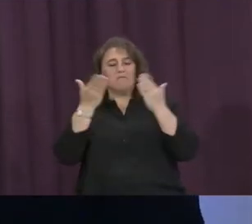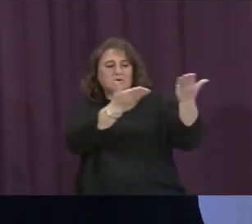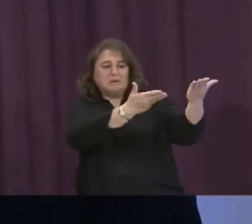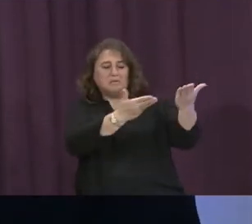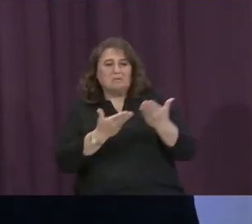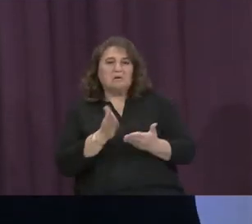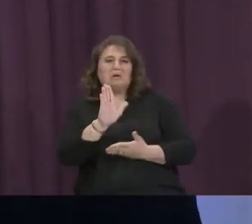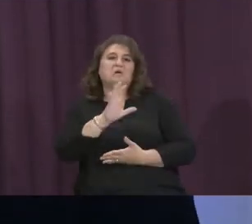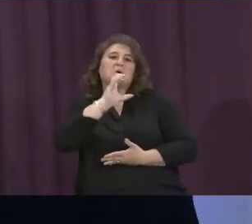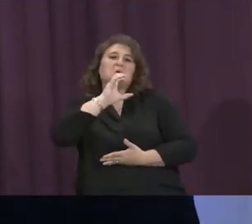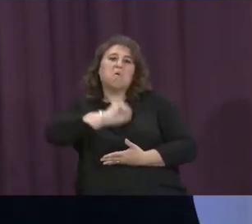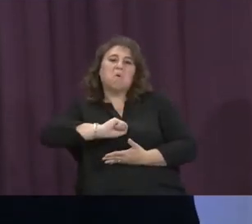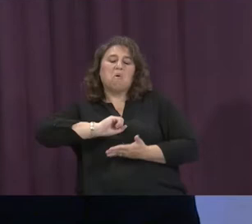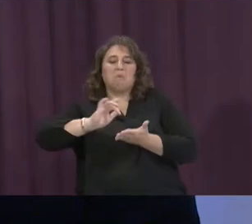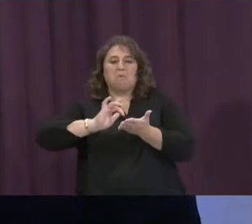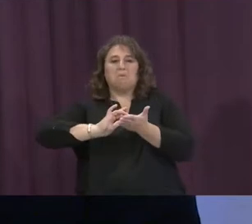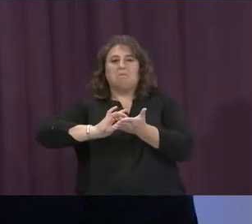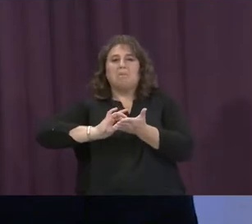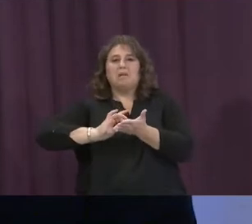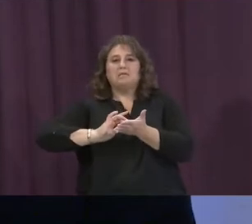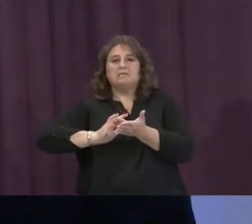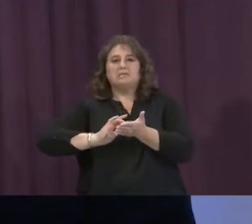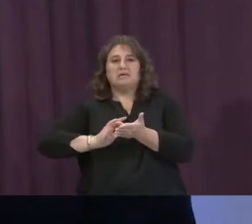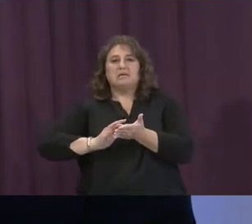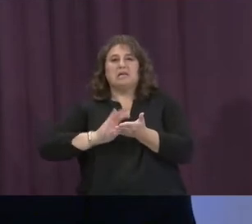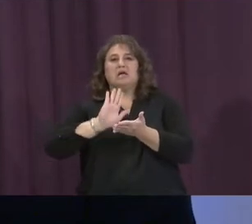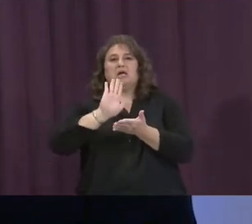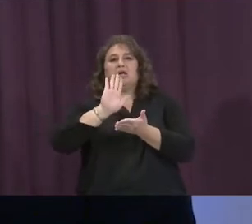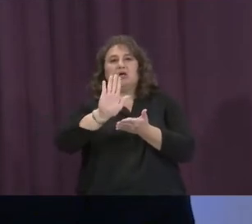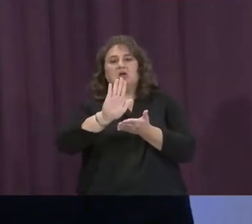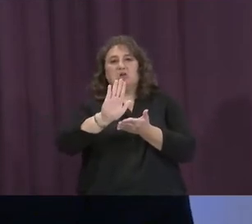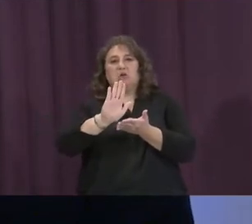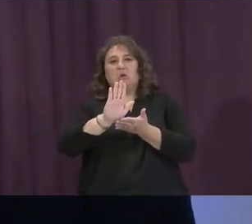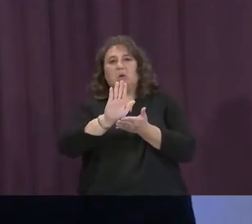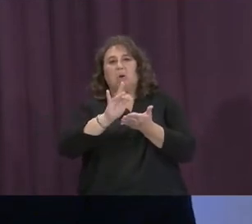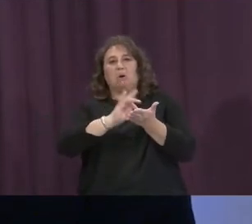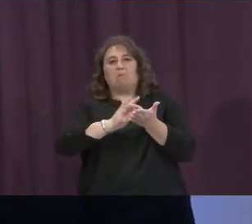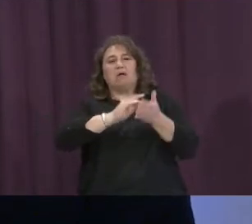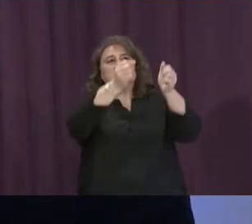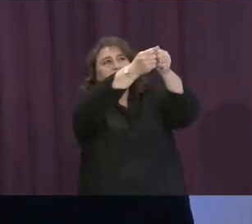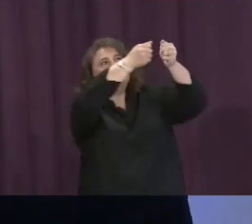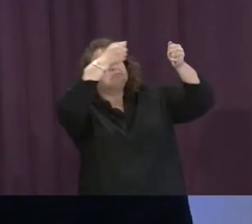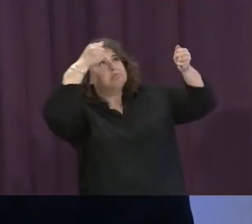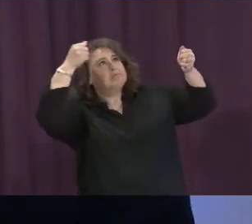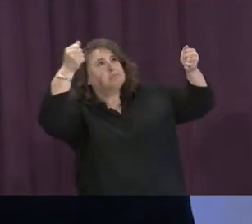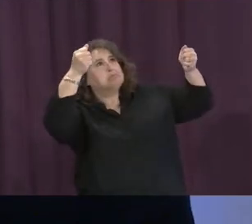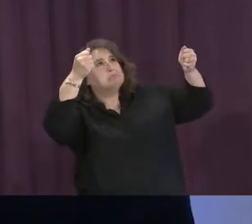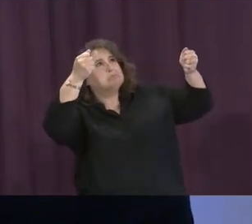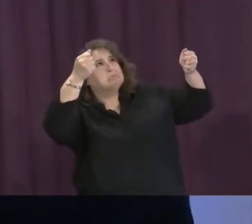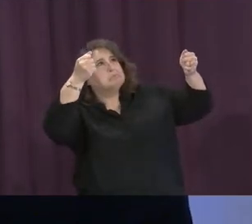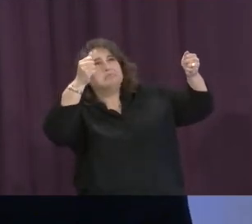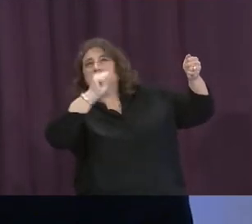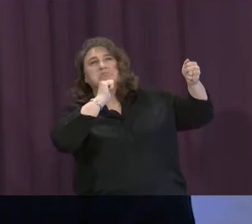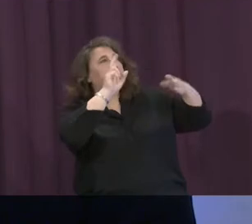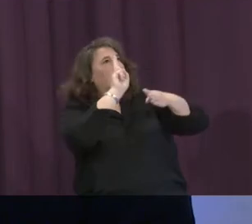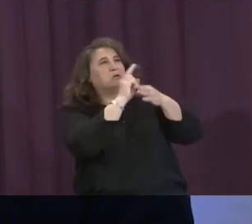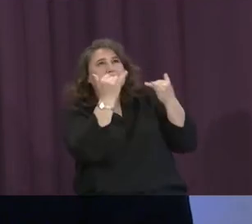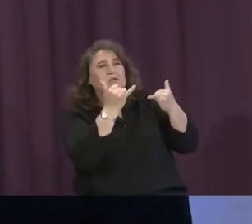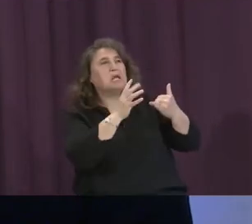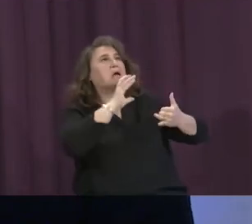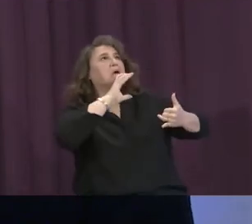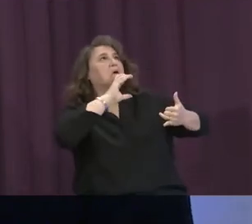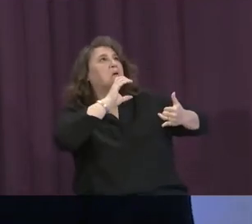medication, clean out their medicine chest, look for unused medication, outdated